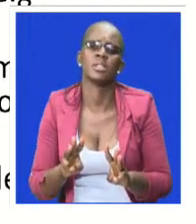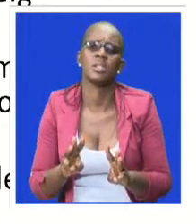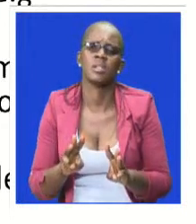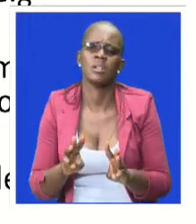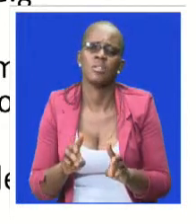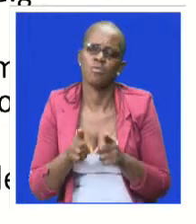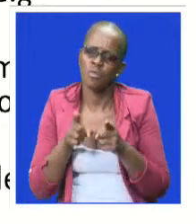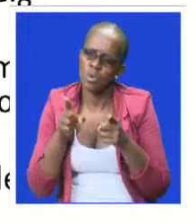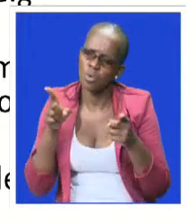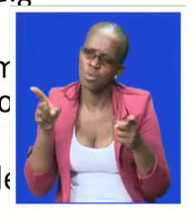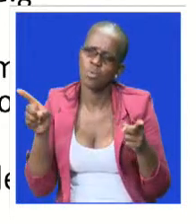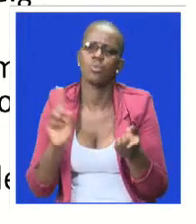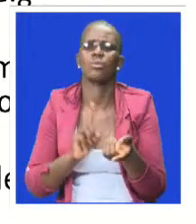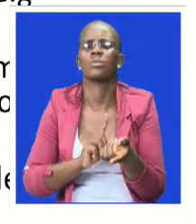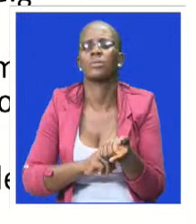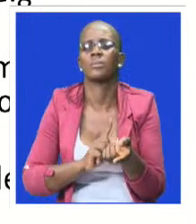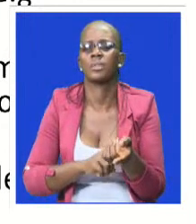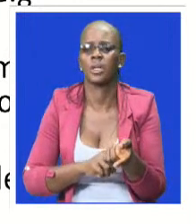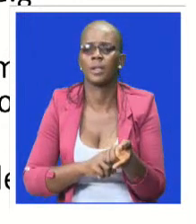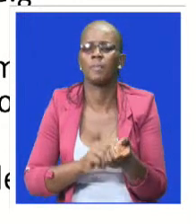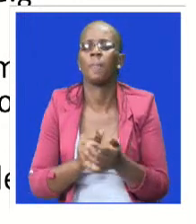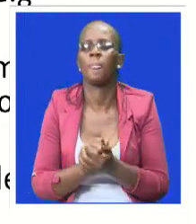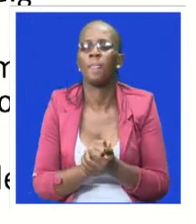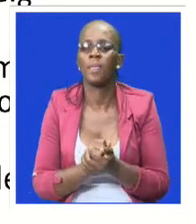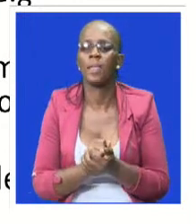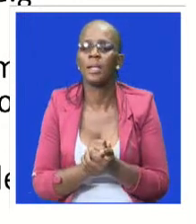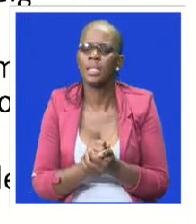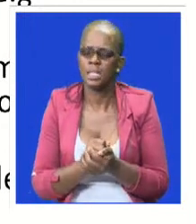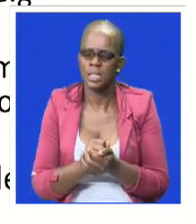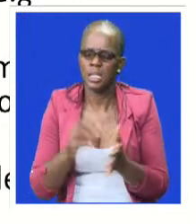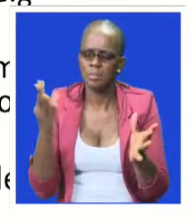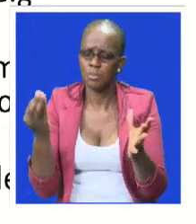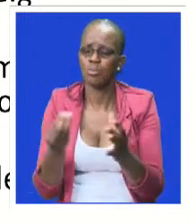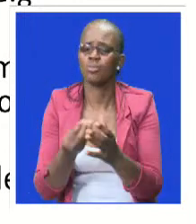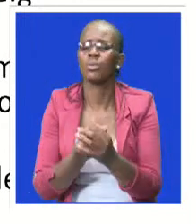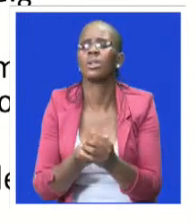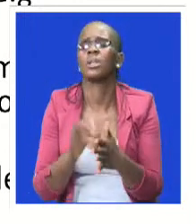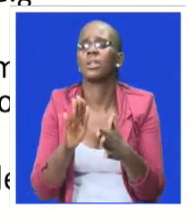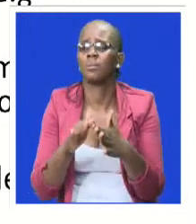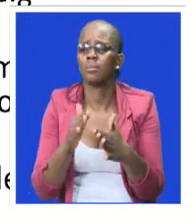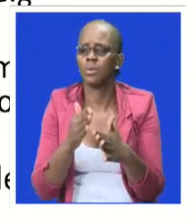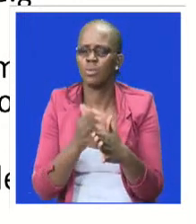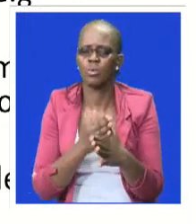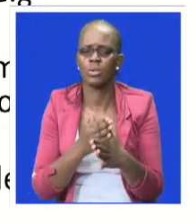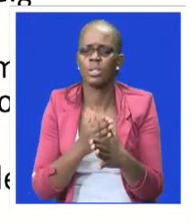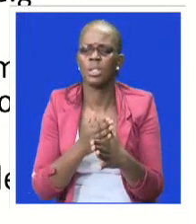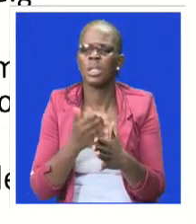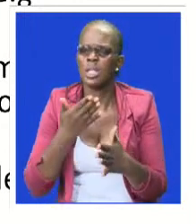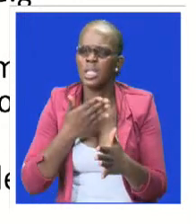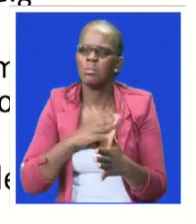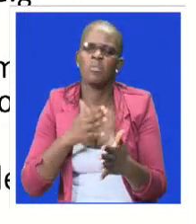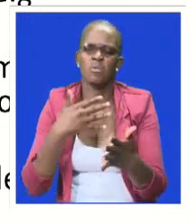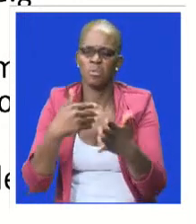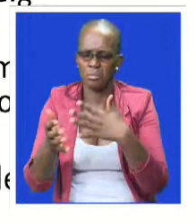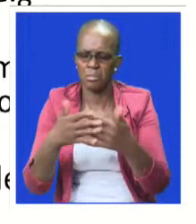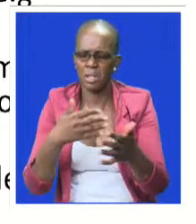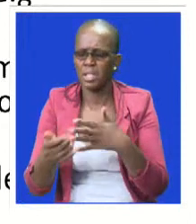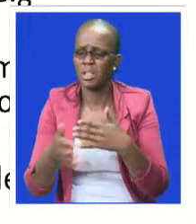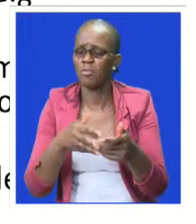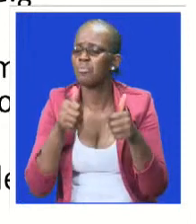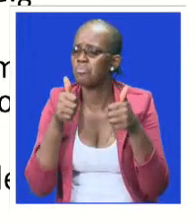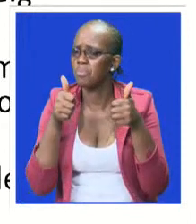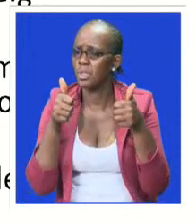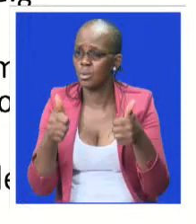another in search of greener pastures. Since these people were hunting, they